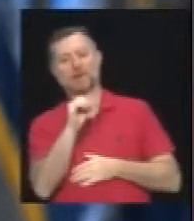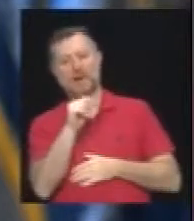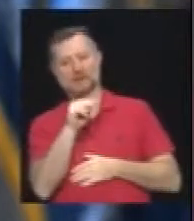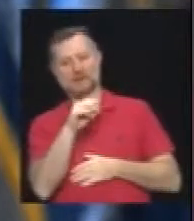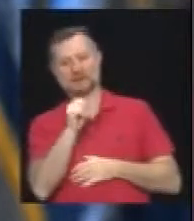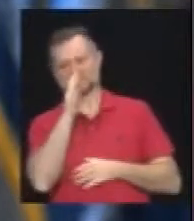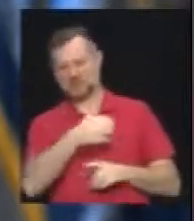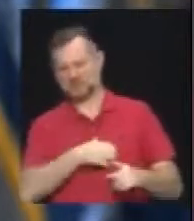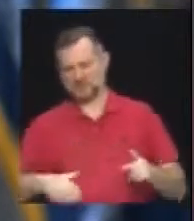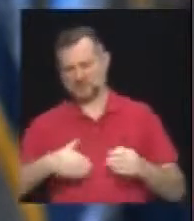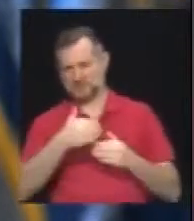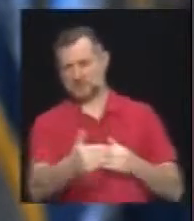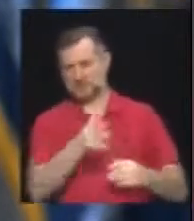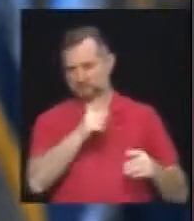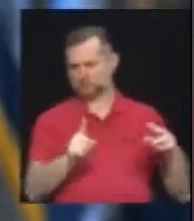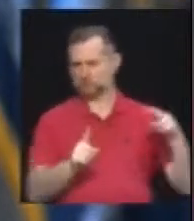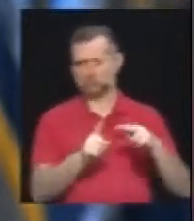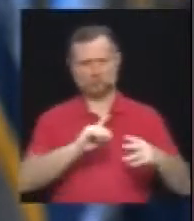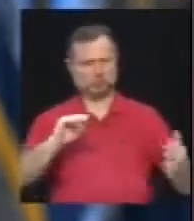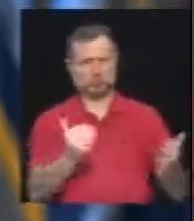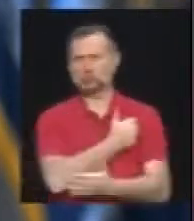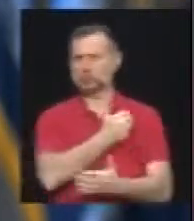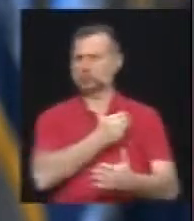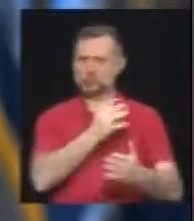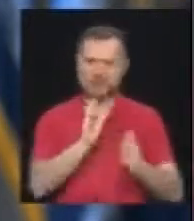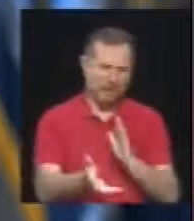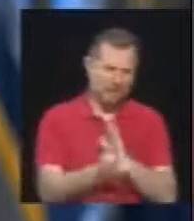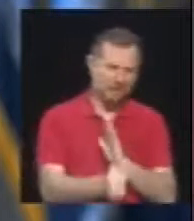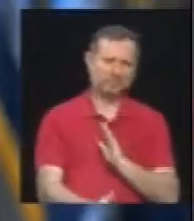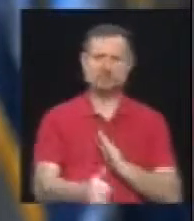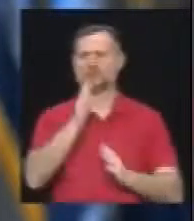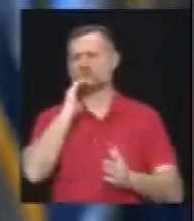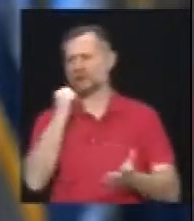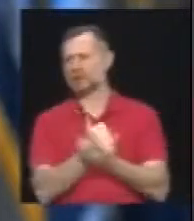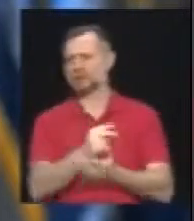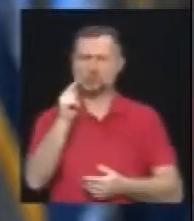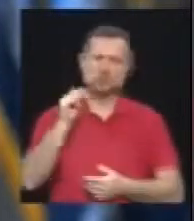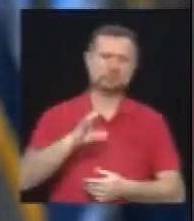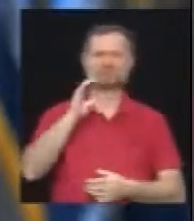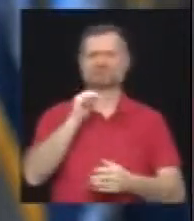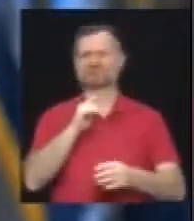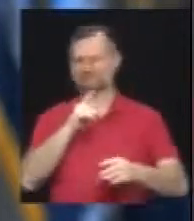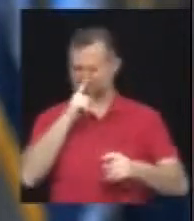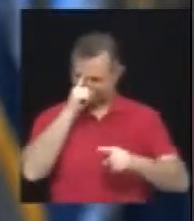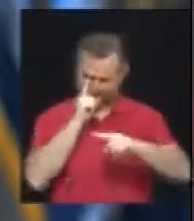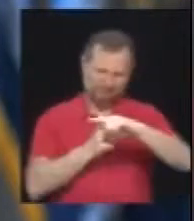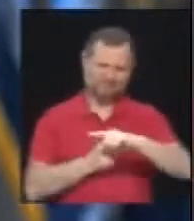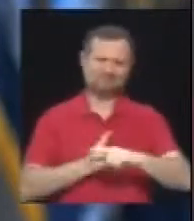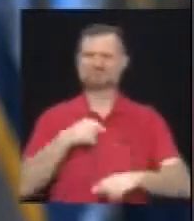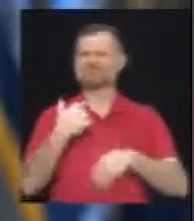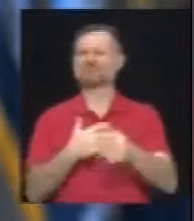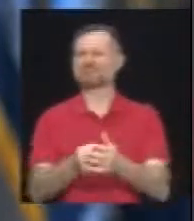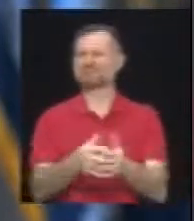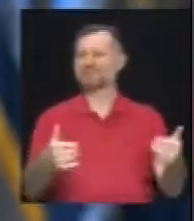a new philosophy and competence to the position, which can give New York City residents hope for the future.